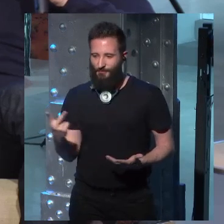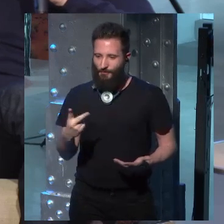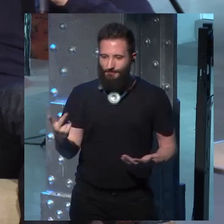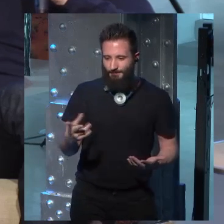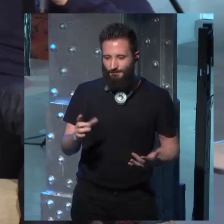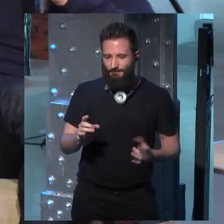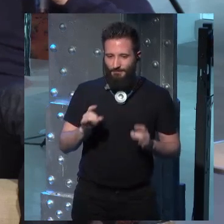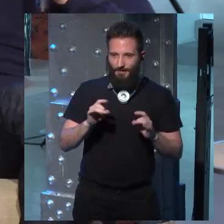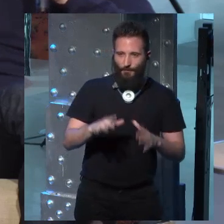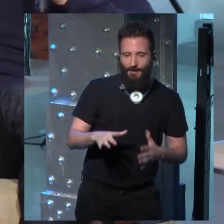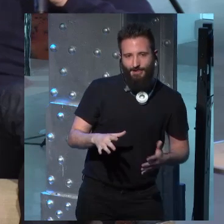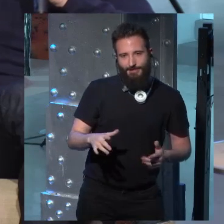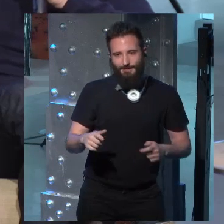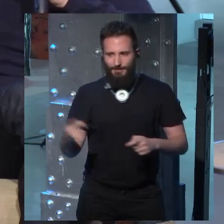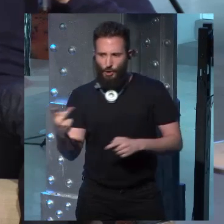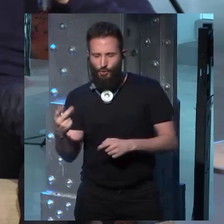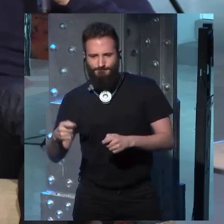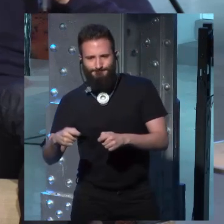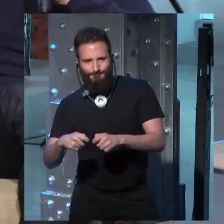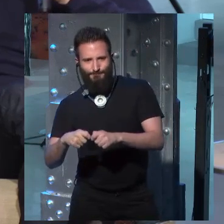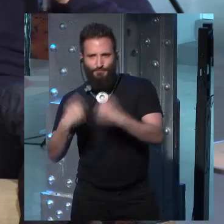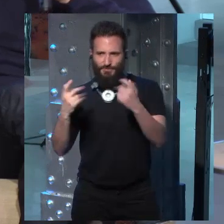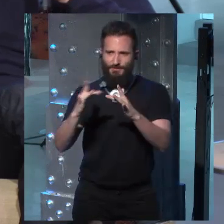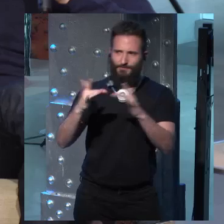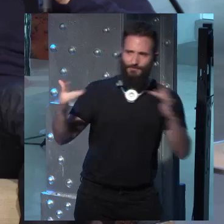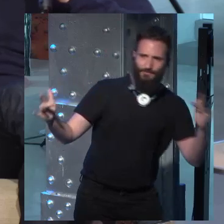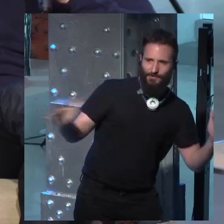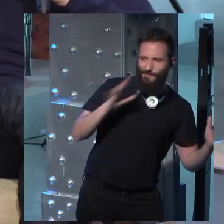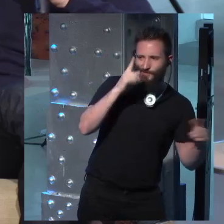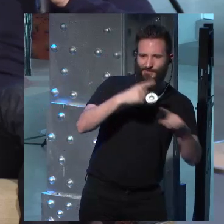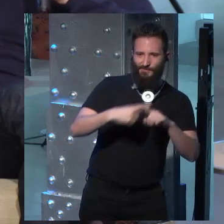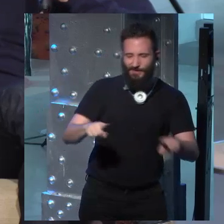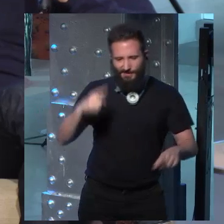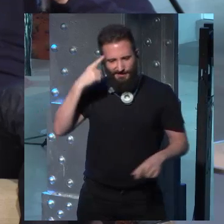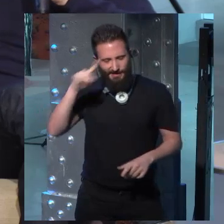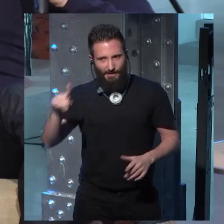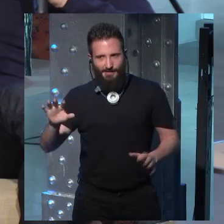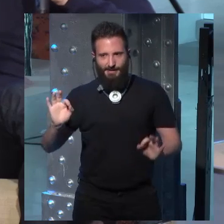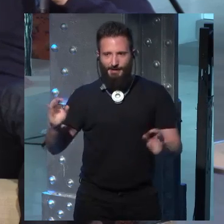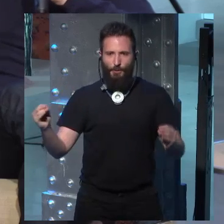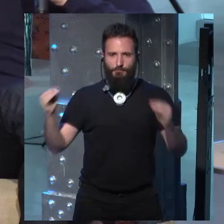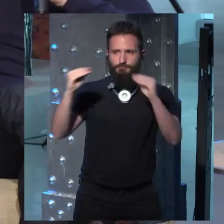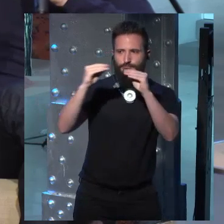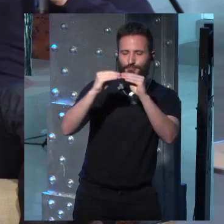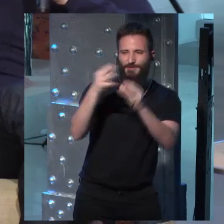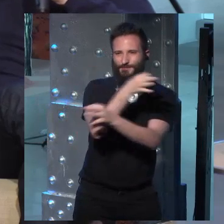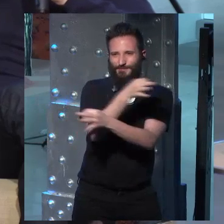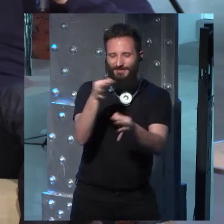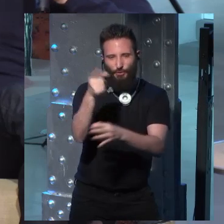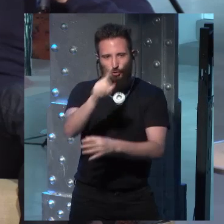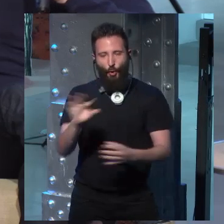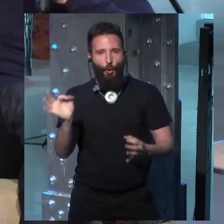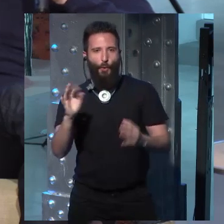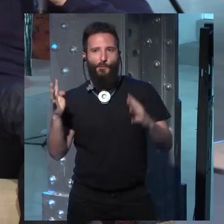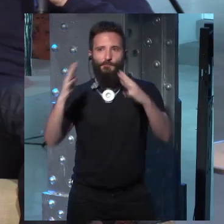them. They both know that they're not a perfect match in every possible way, that there's there's this things that Jimmy's